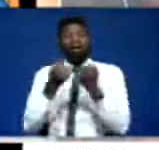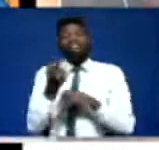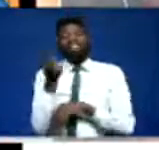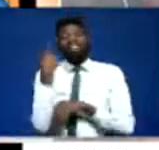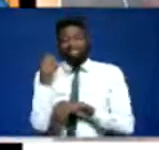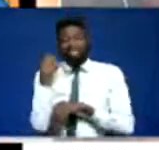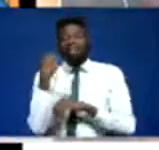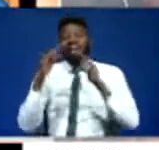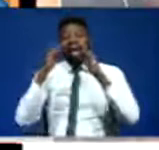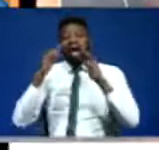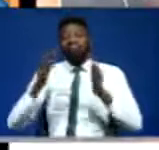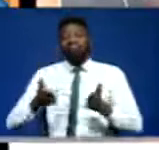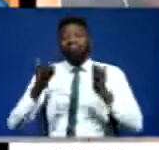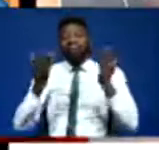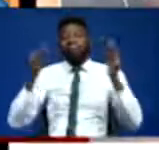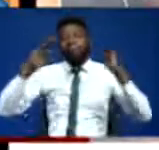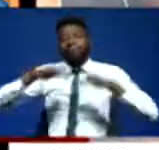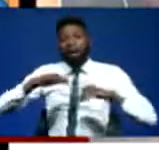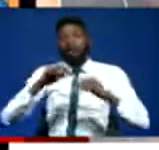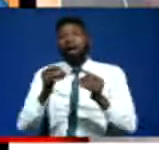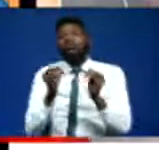latest update that we have, Farah?